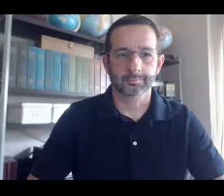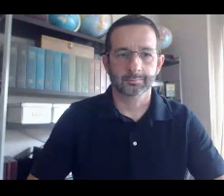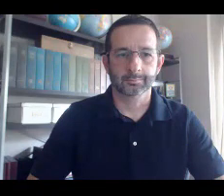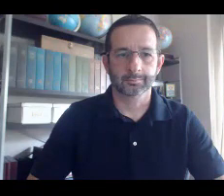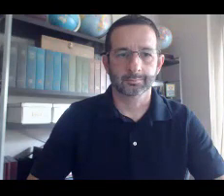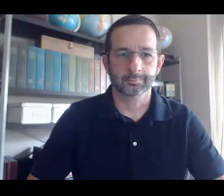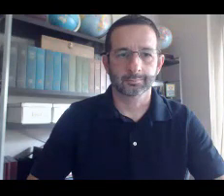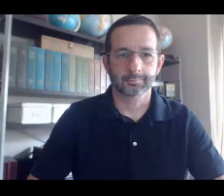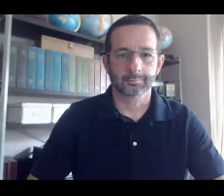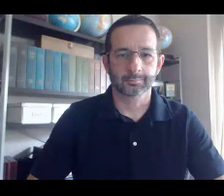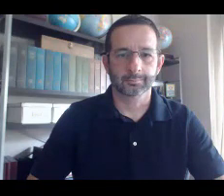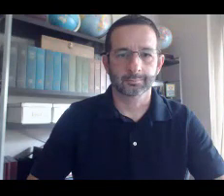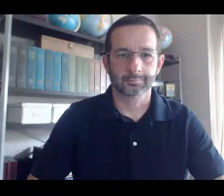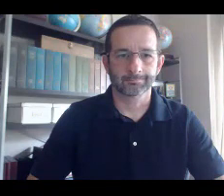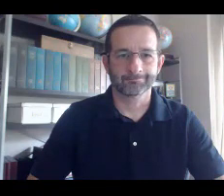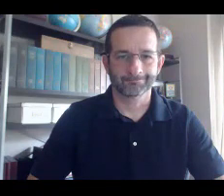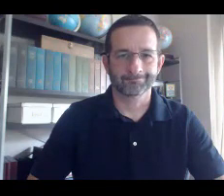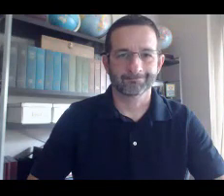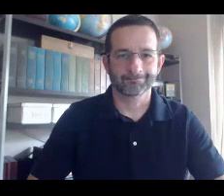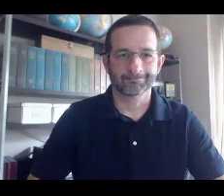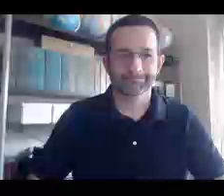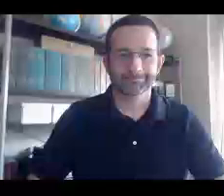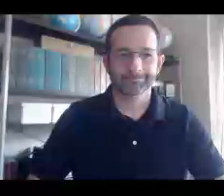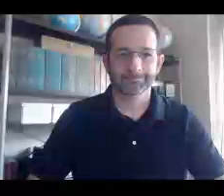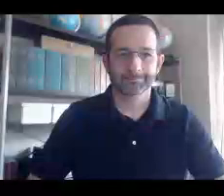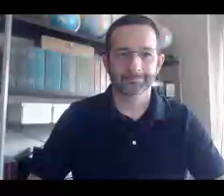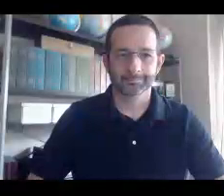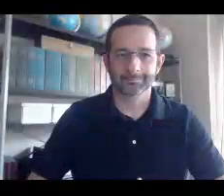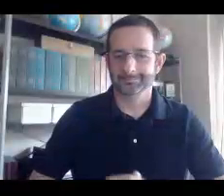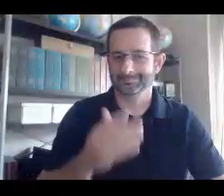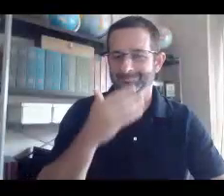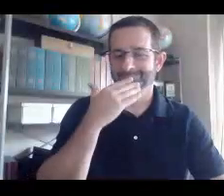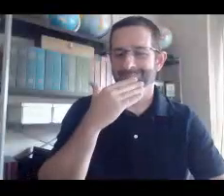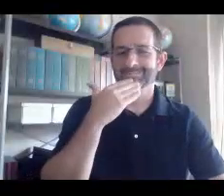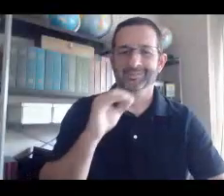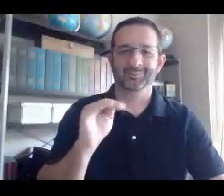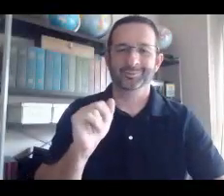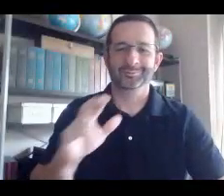your home institution. So I'll give it back to Matt now. Thanks all.